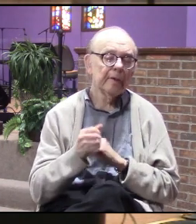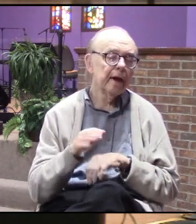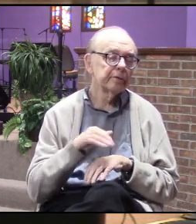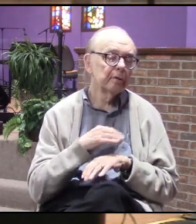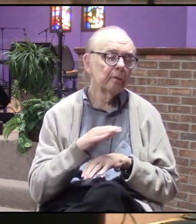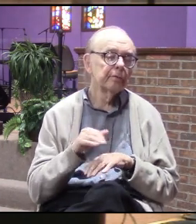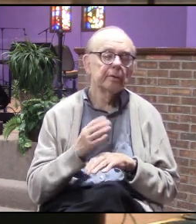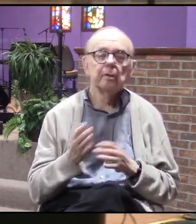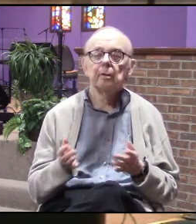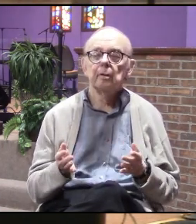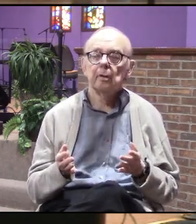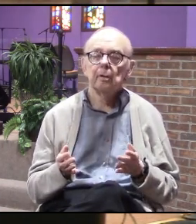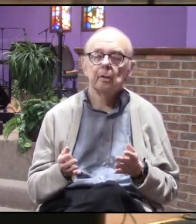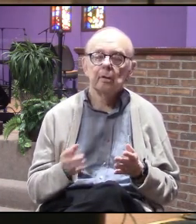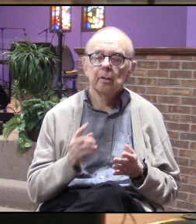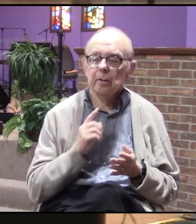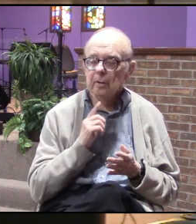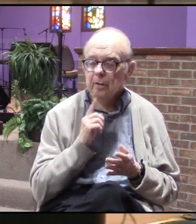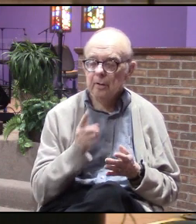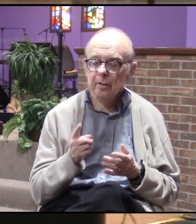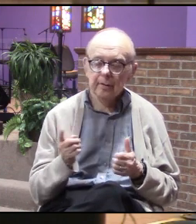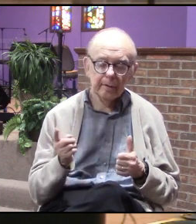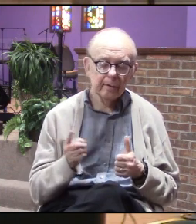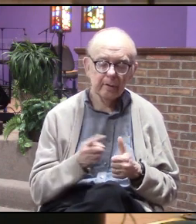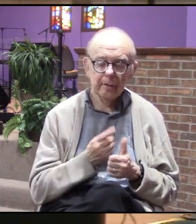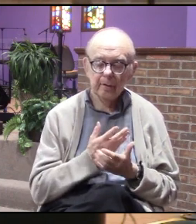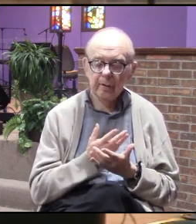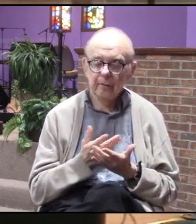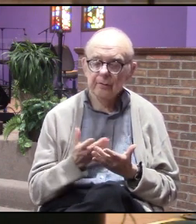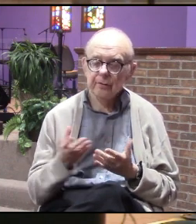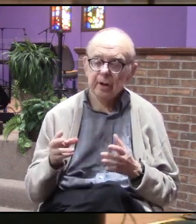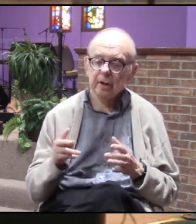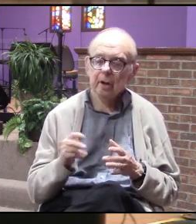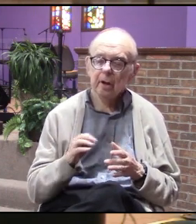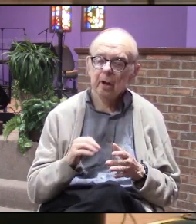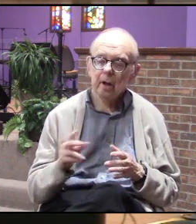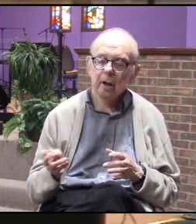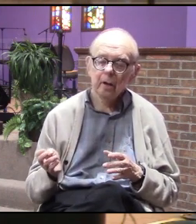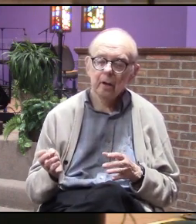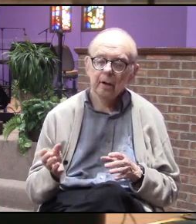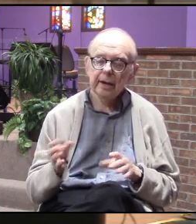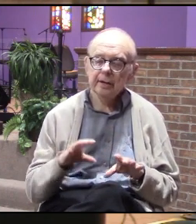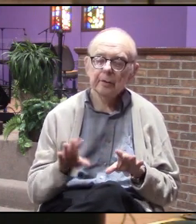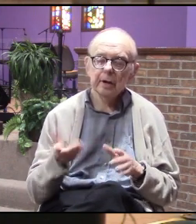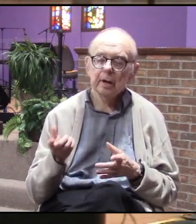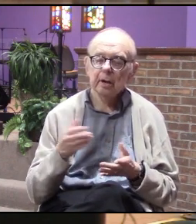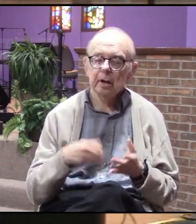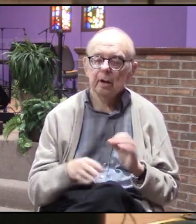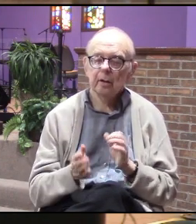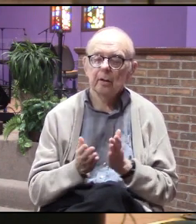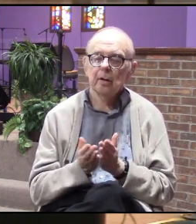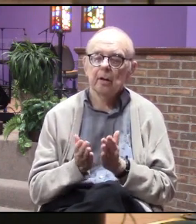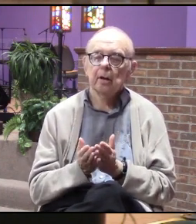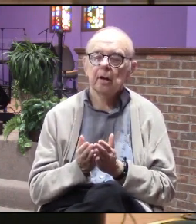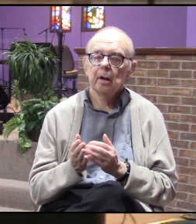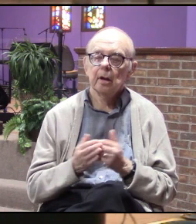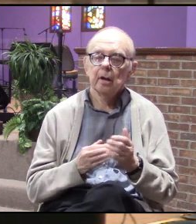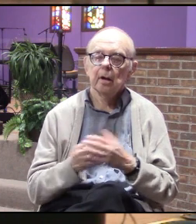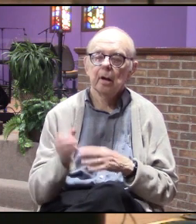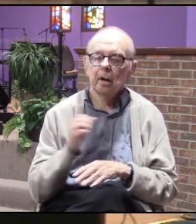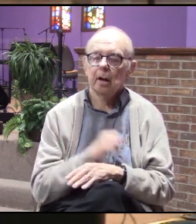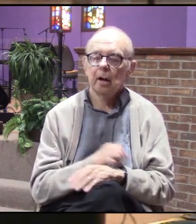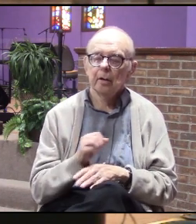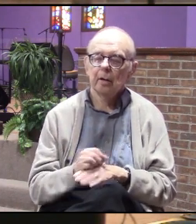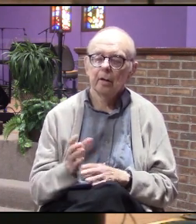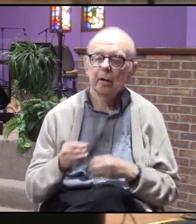over the fact that the very first thing that Noah did when he got off the boat was build an altar,